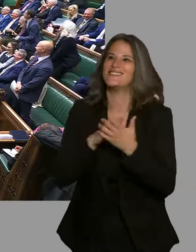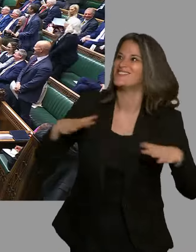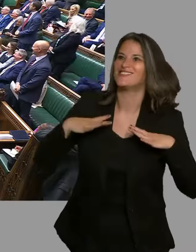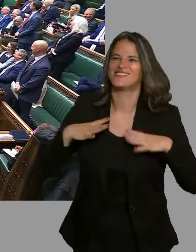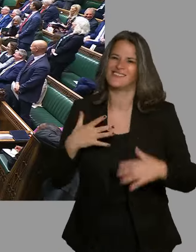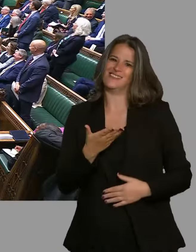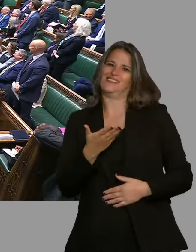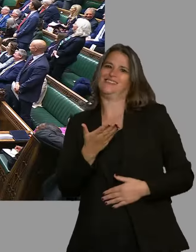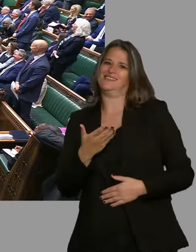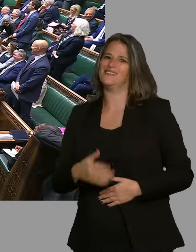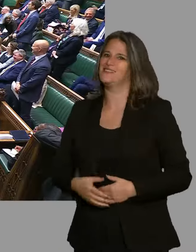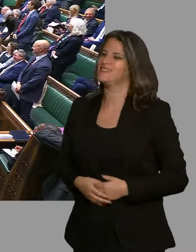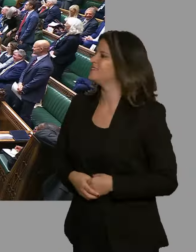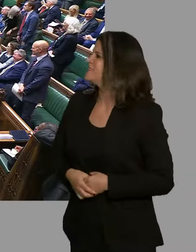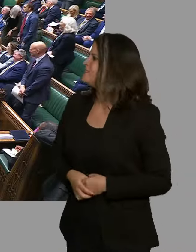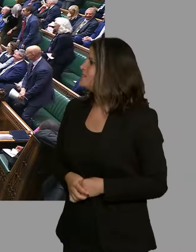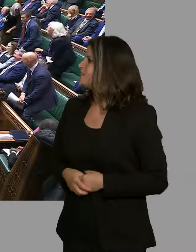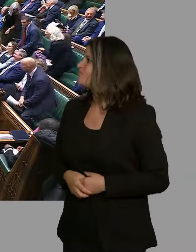Christine Sullivan.